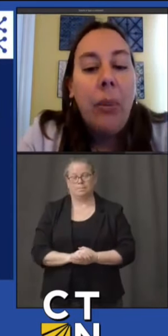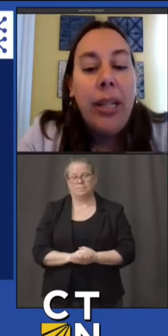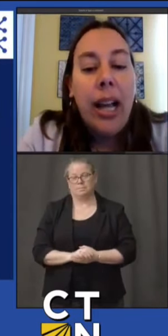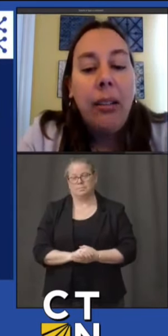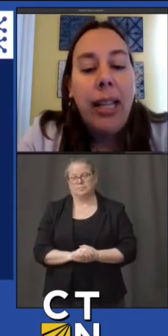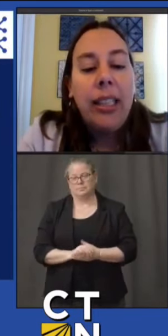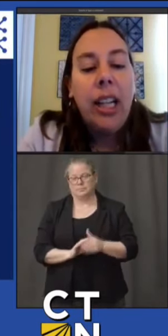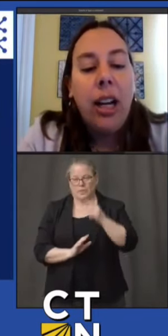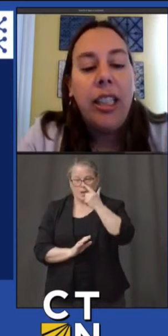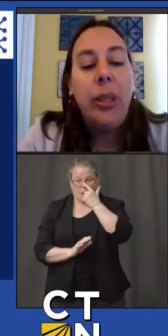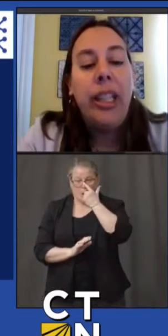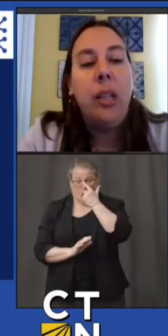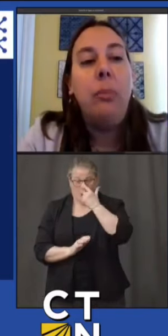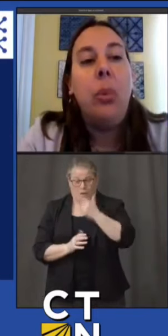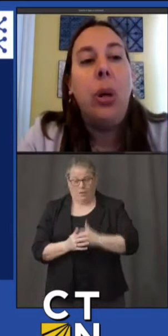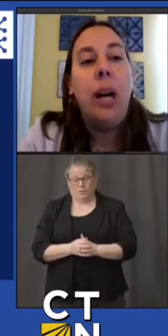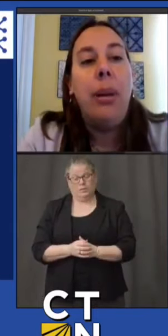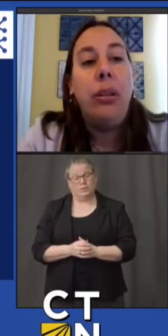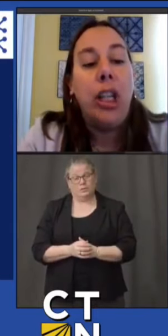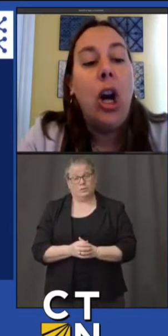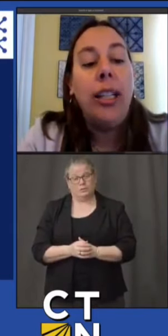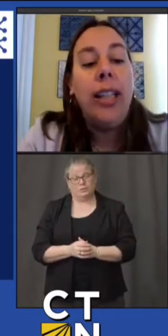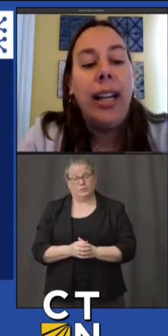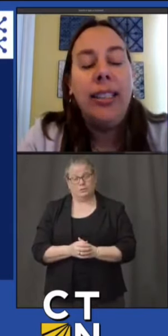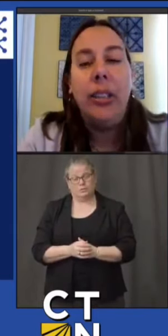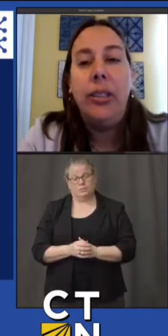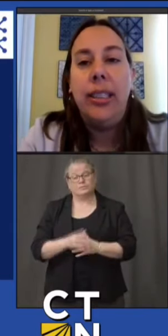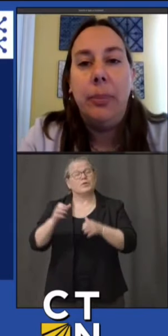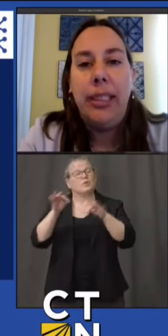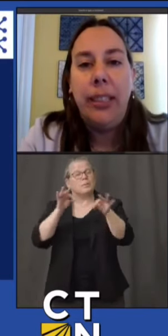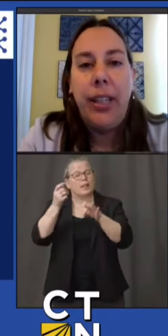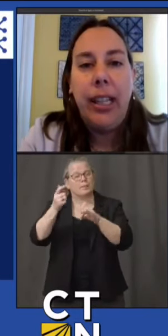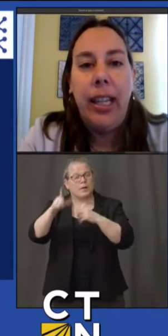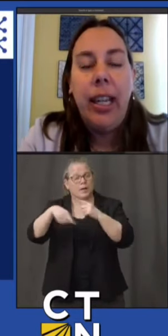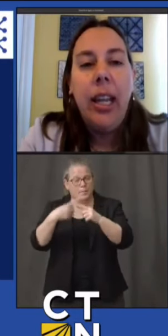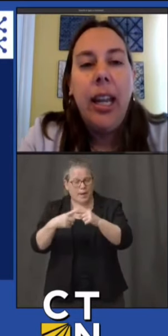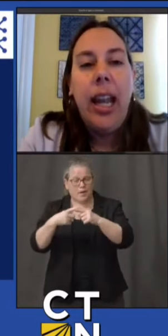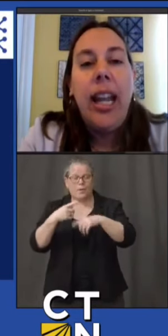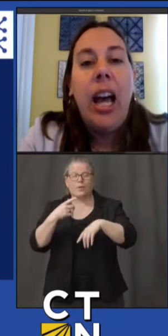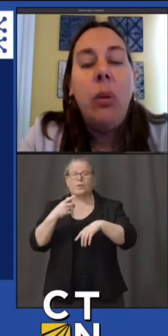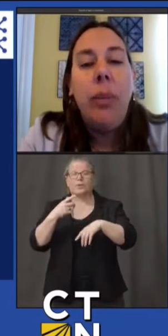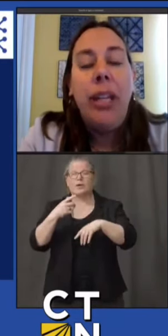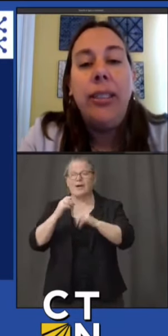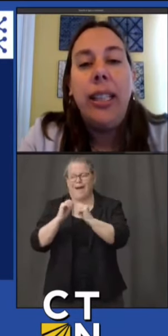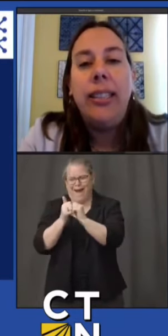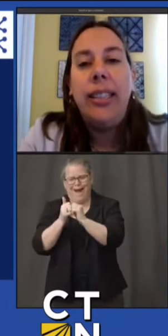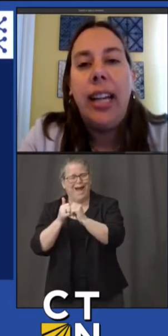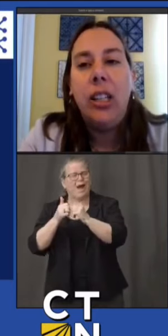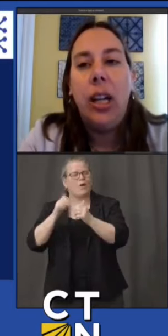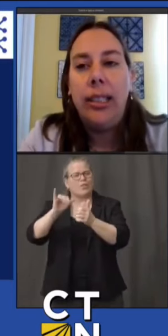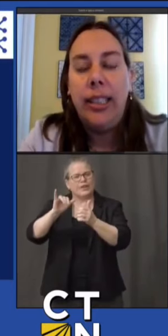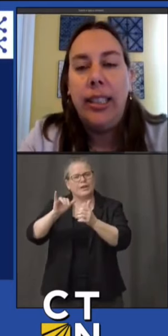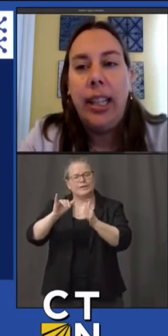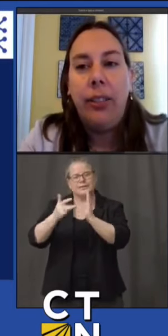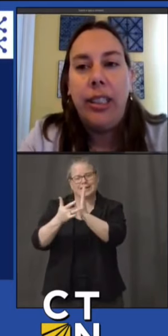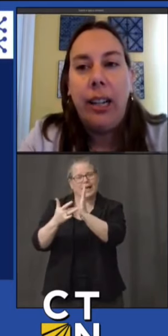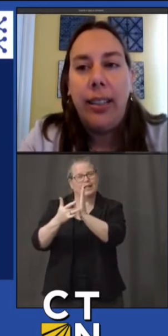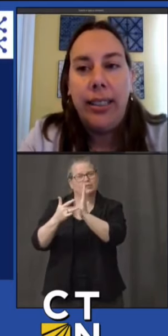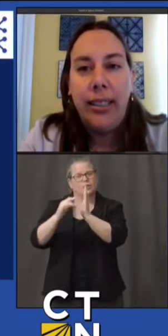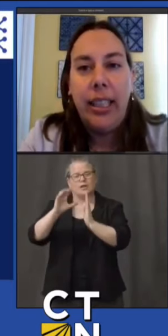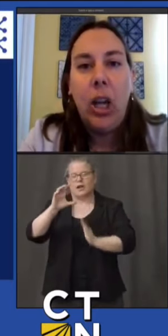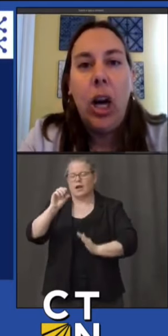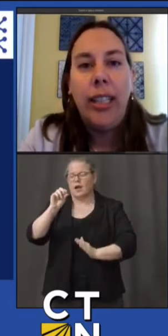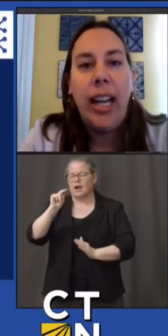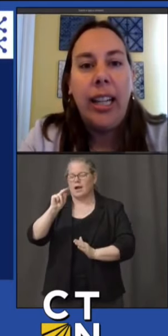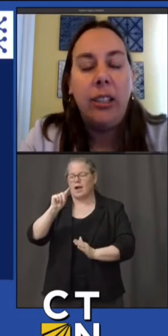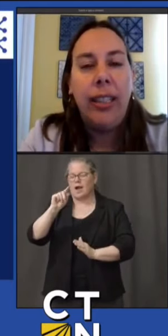I would now like to talk to you a little bit more about the contact solution specifically and how we'll be using this technology to leverage our